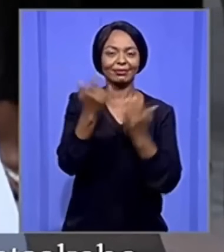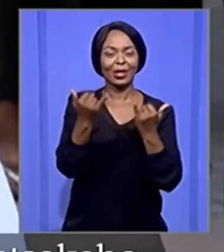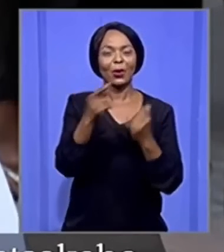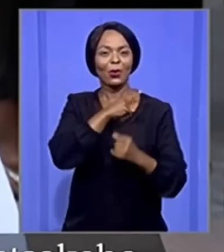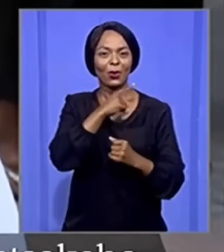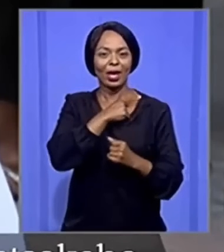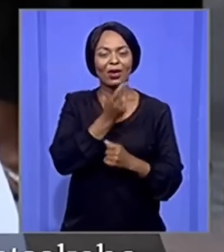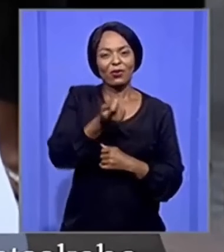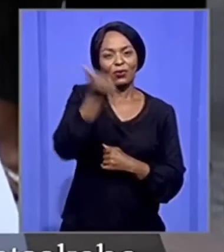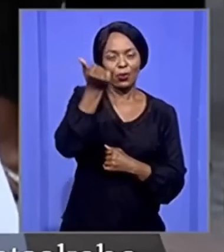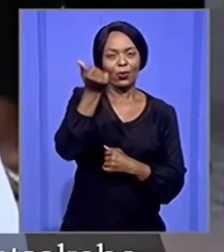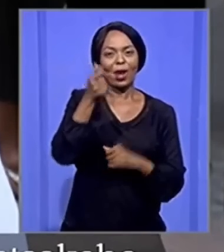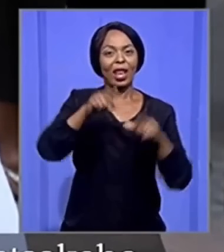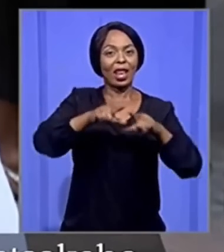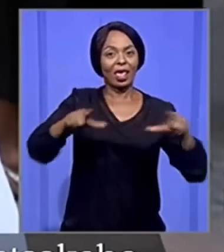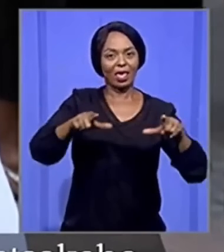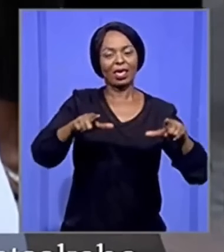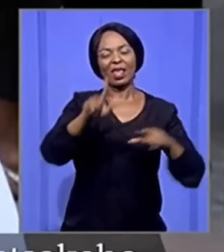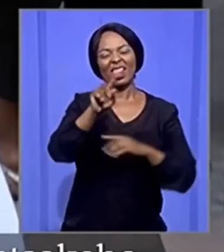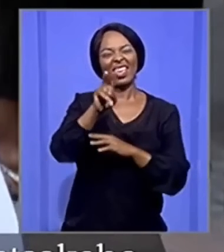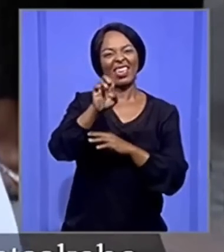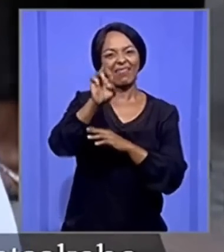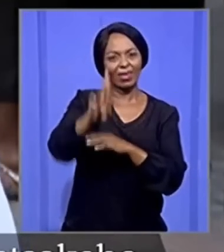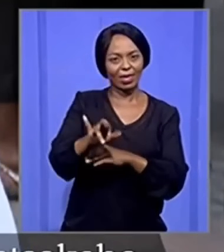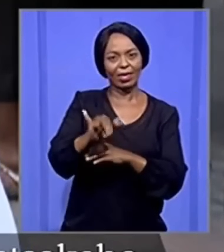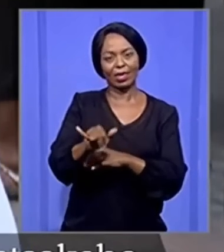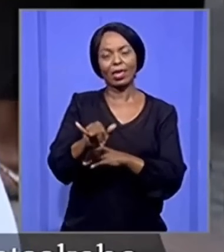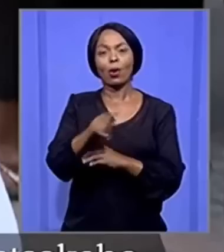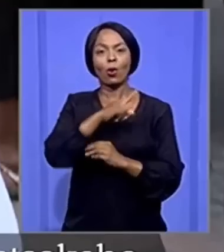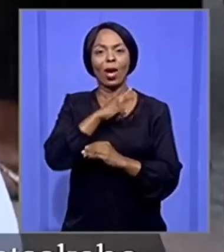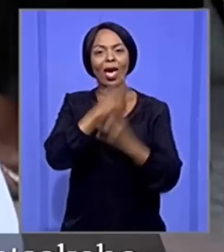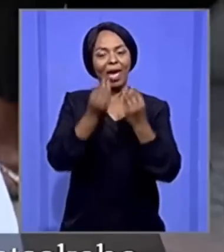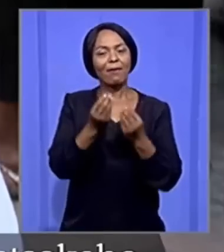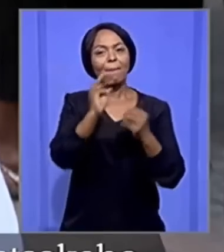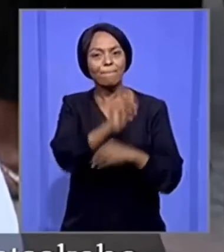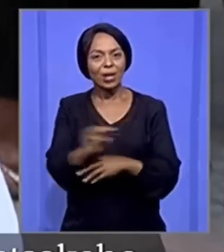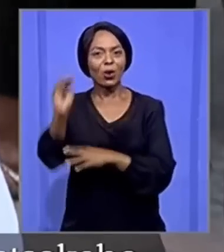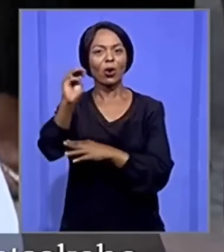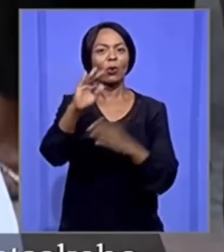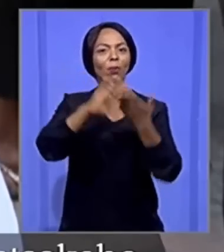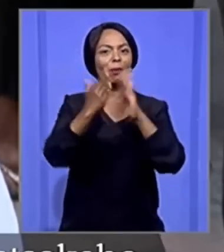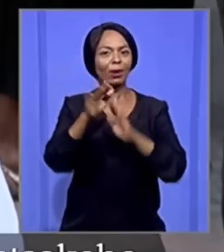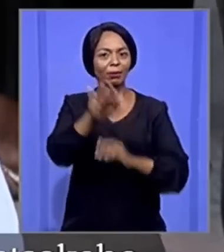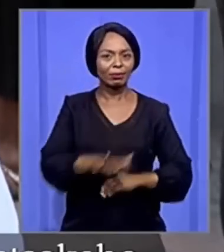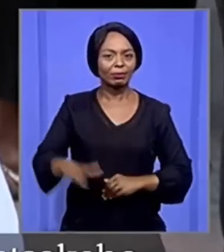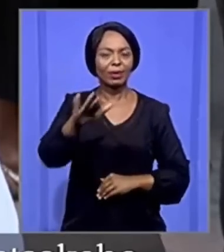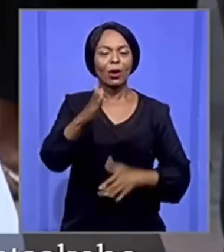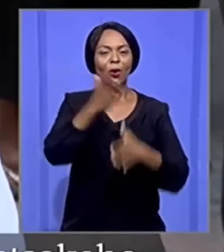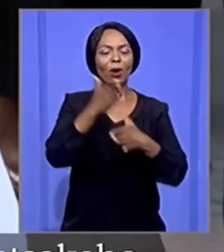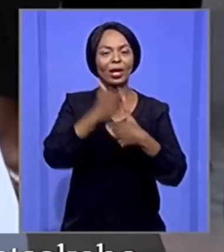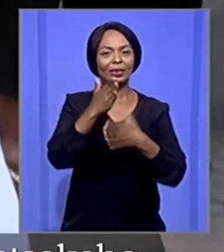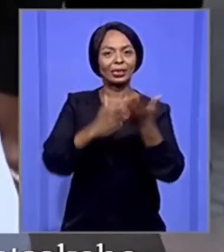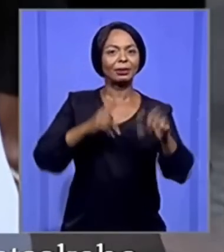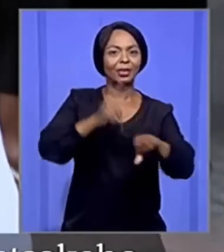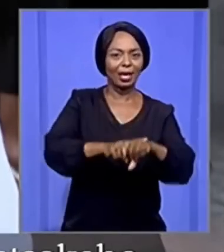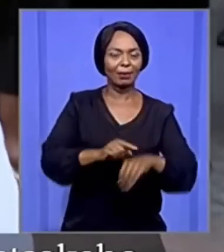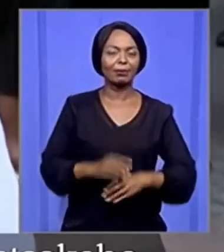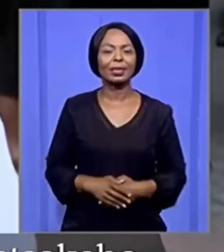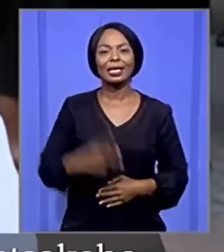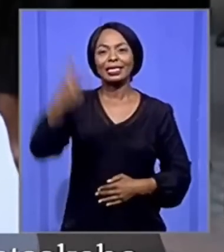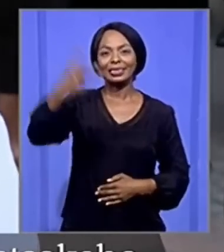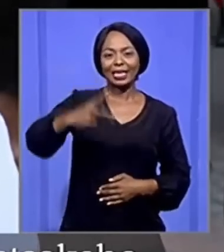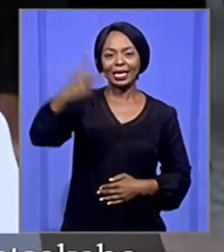fuel levy, and this most certainly brings relief to millions of commuters and workers at the same time. And